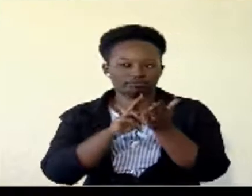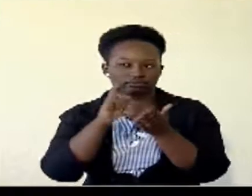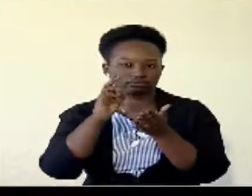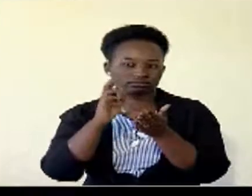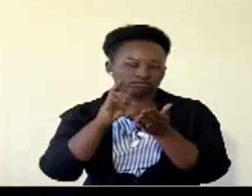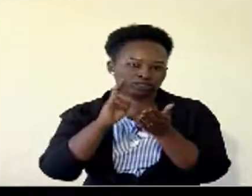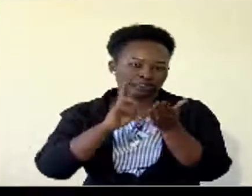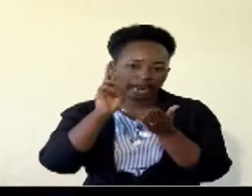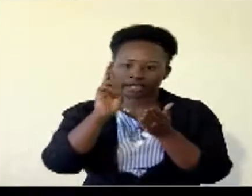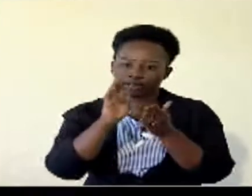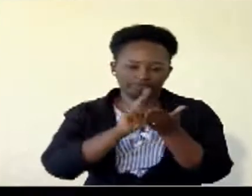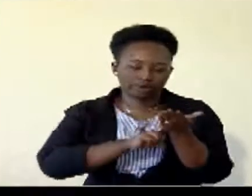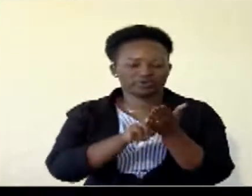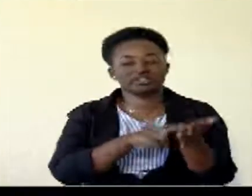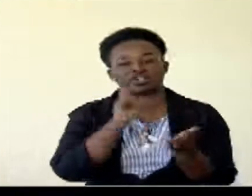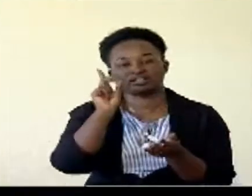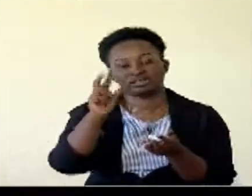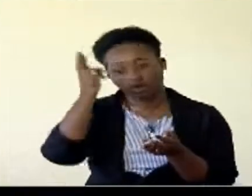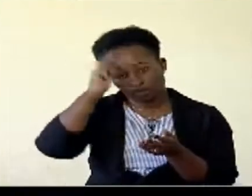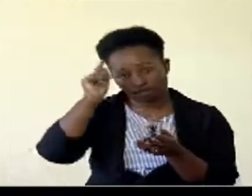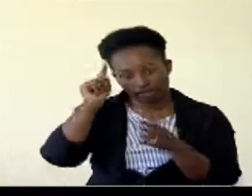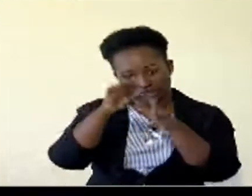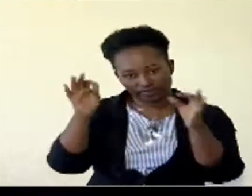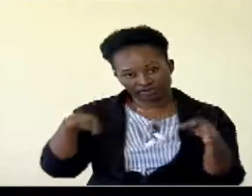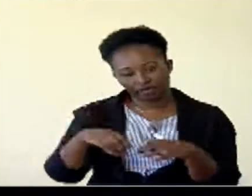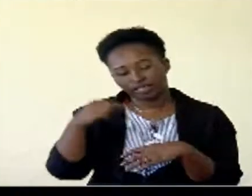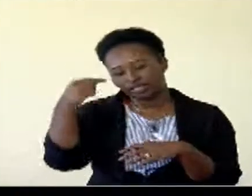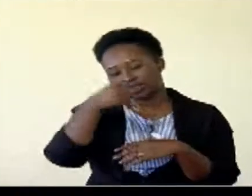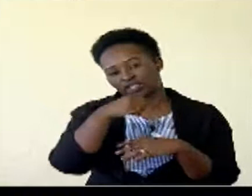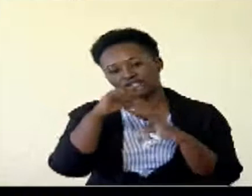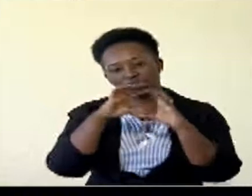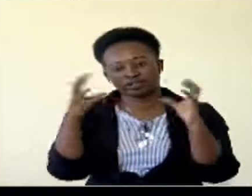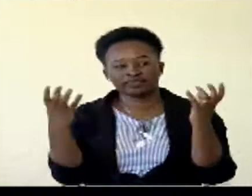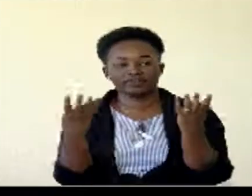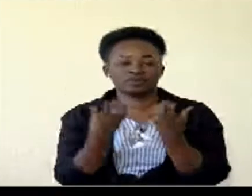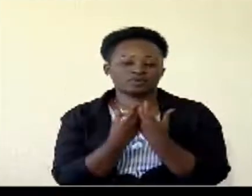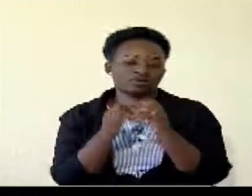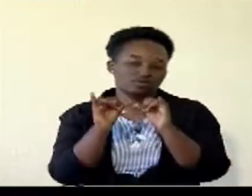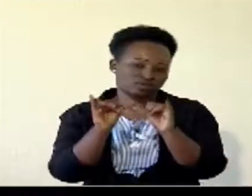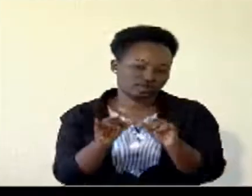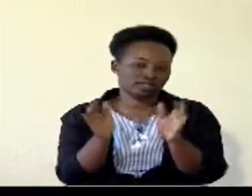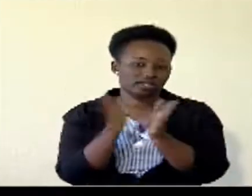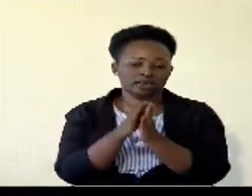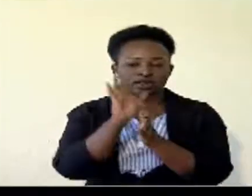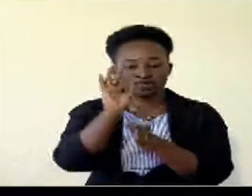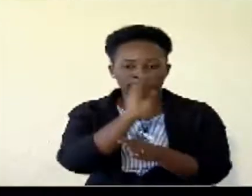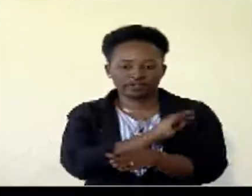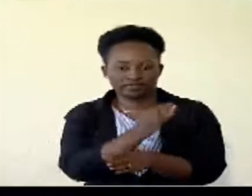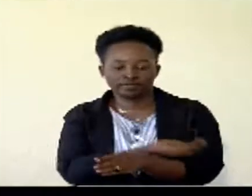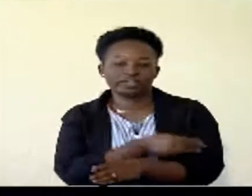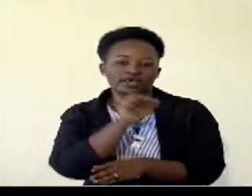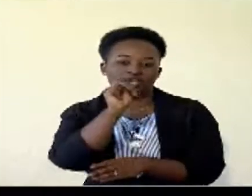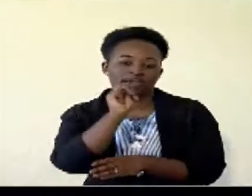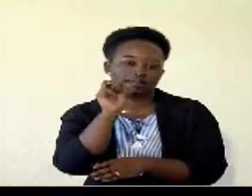formula? Very nice. That's what we looked at. Where G is universal gravitational constant, F is the force, M is